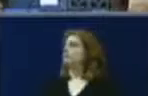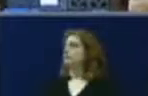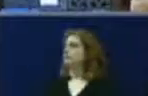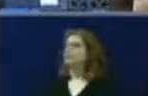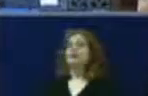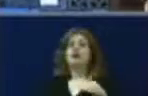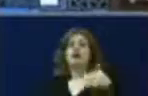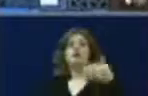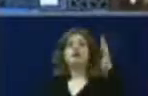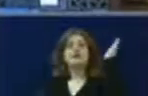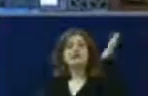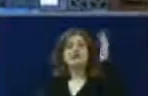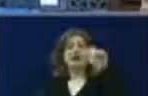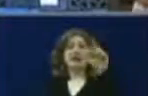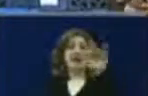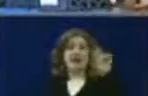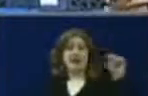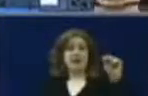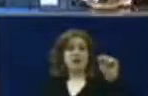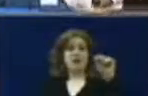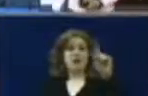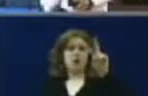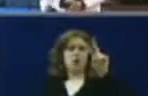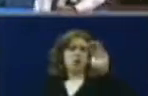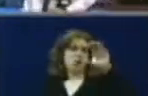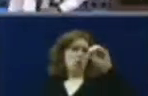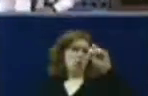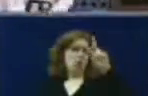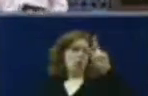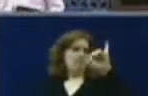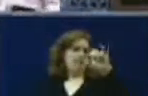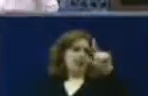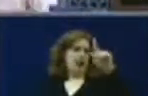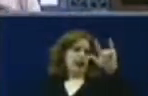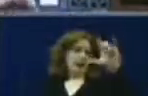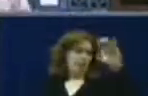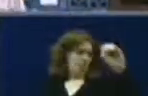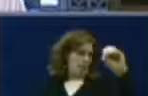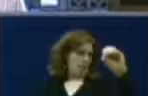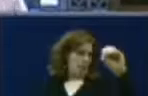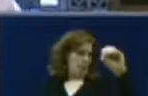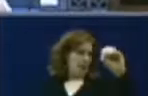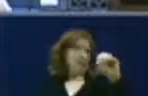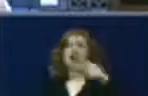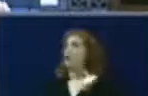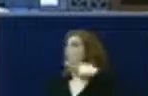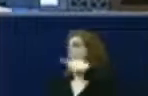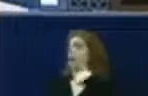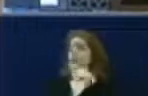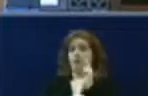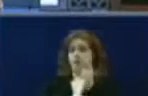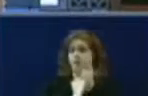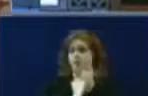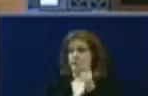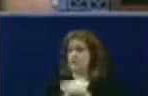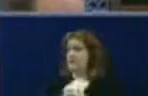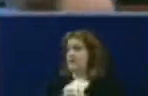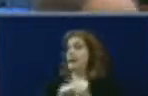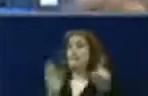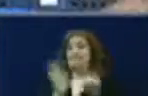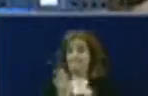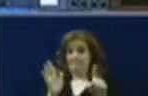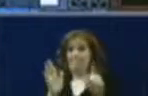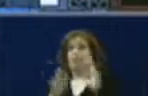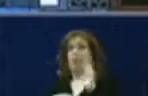Our next speaker is Aaron Corbilo. Ms. Corbilo, you have 3 minutes. Bell